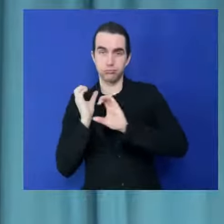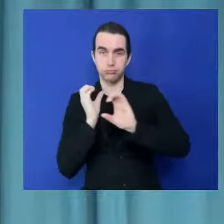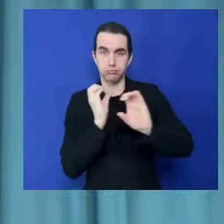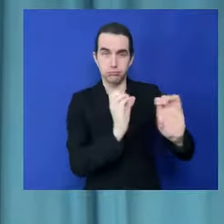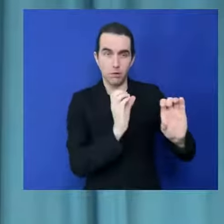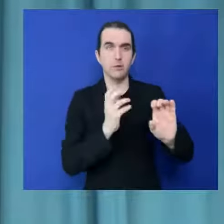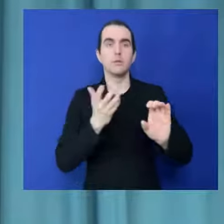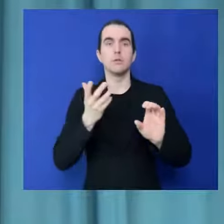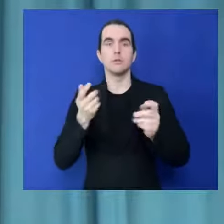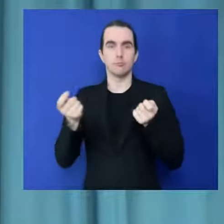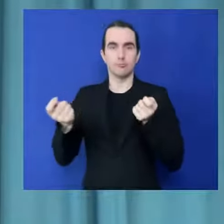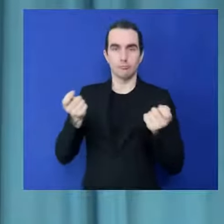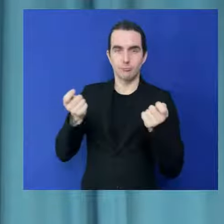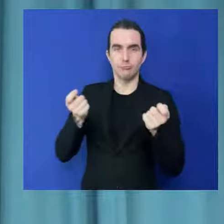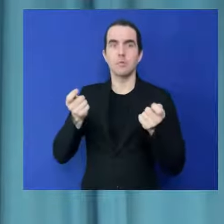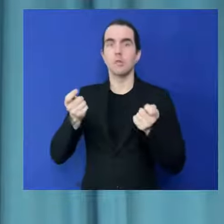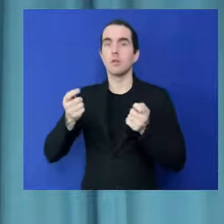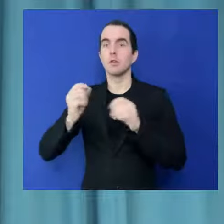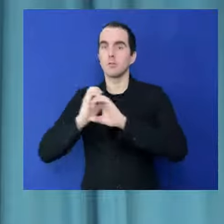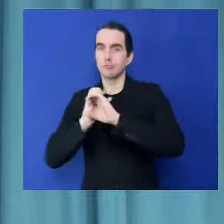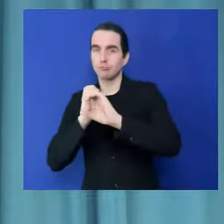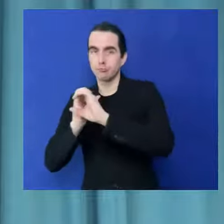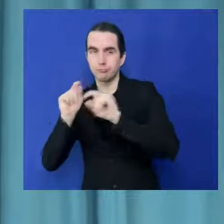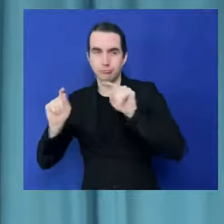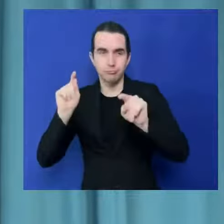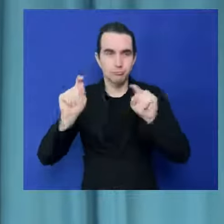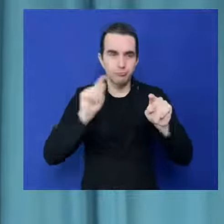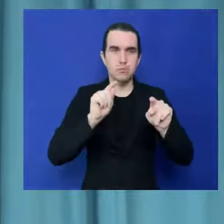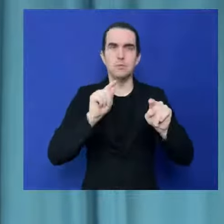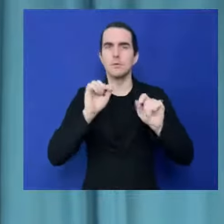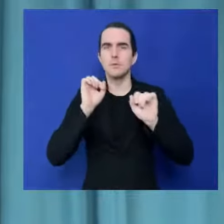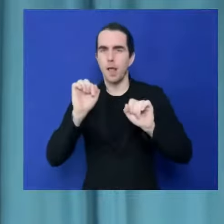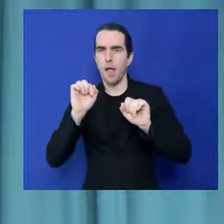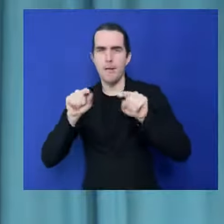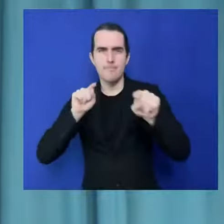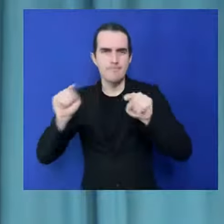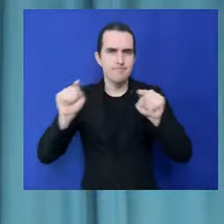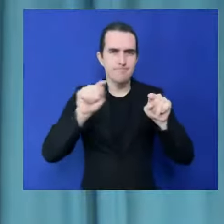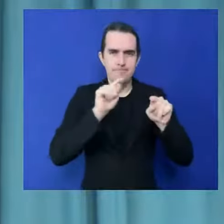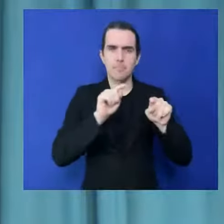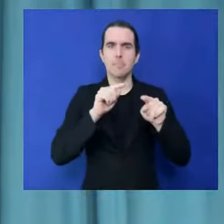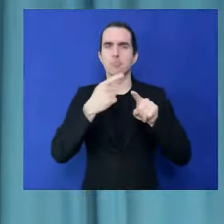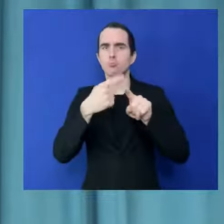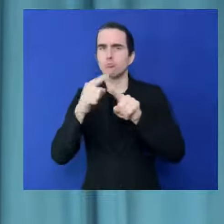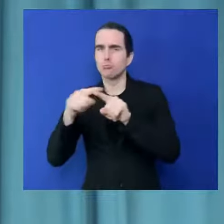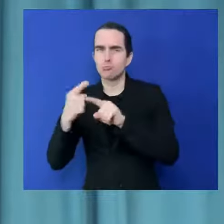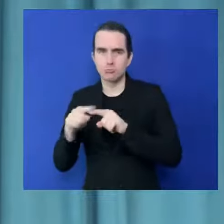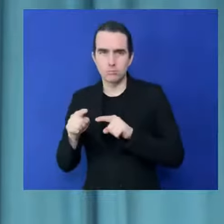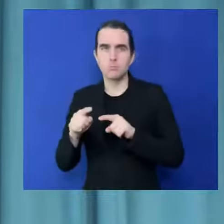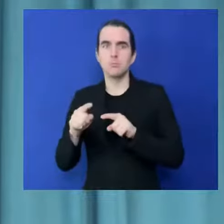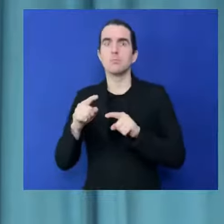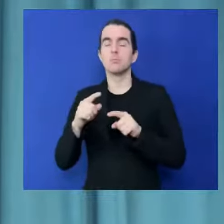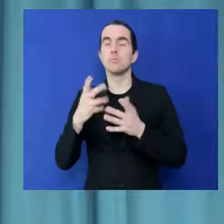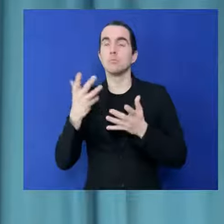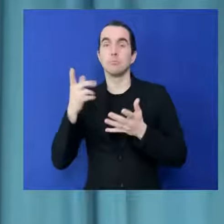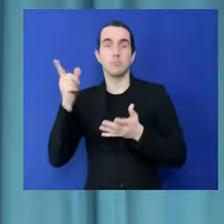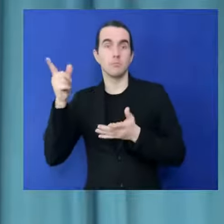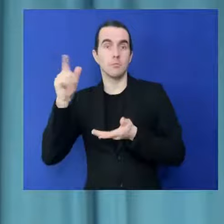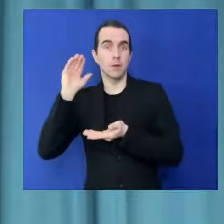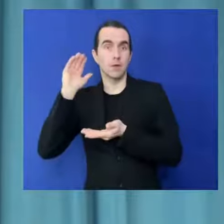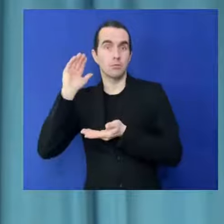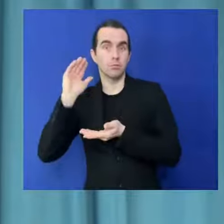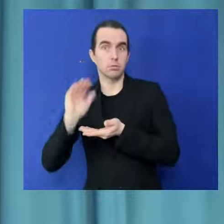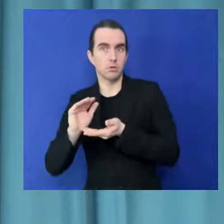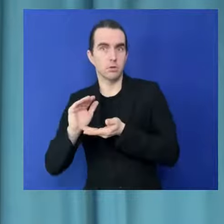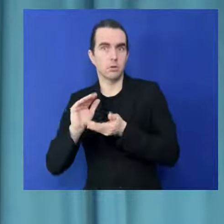track of their own inventory. So I think we can definitely piggyback on that innovation